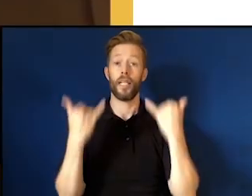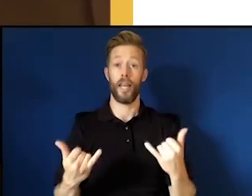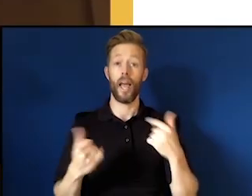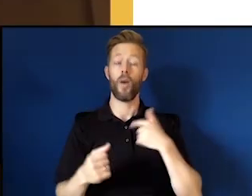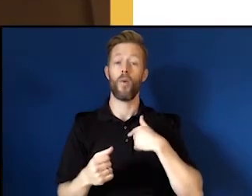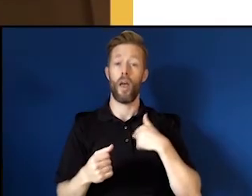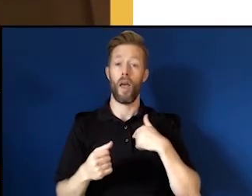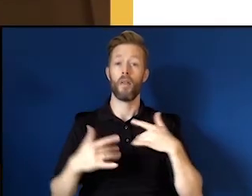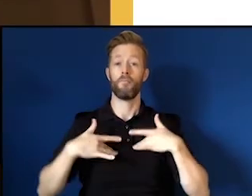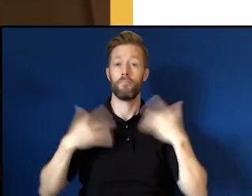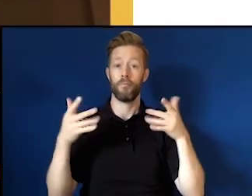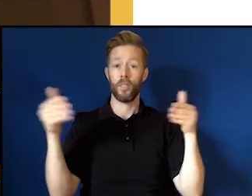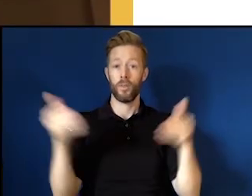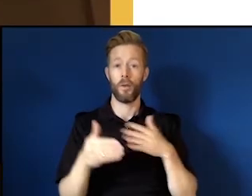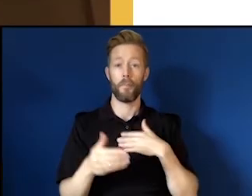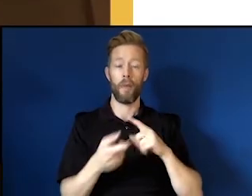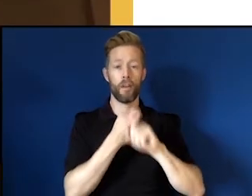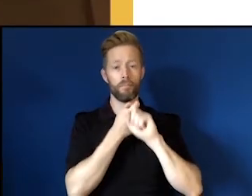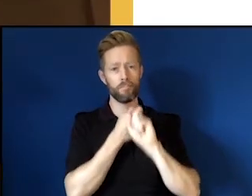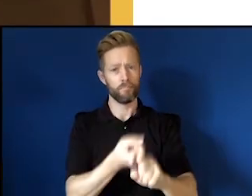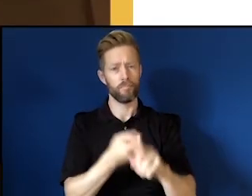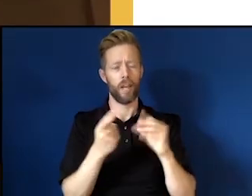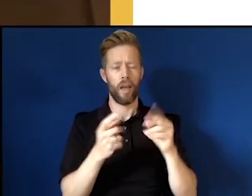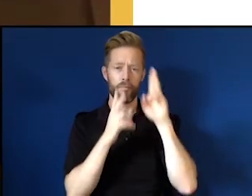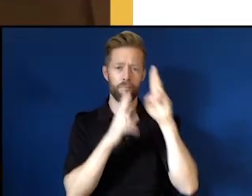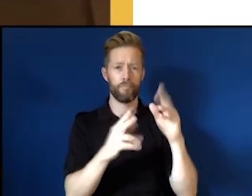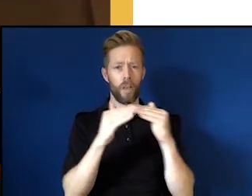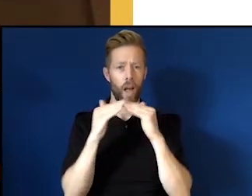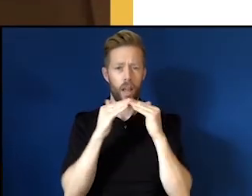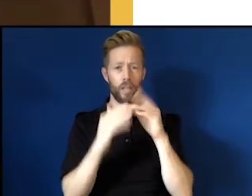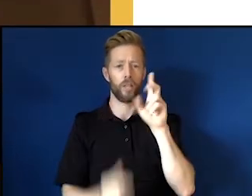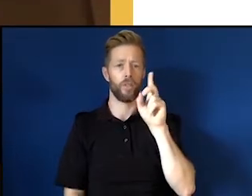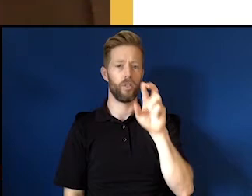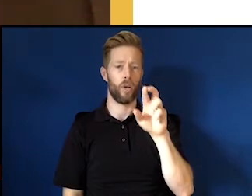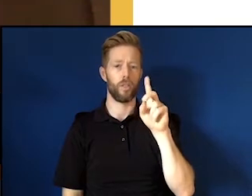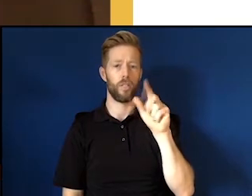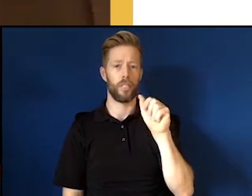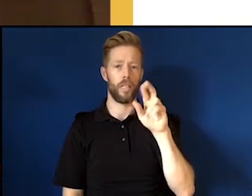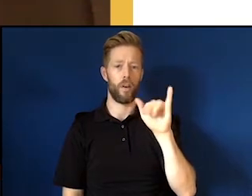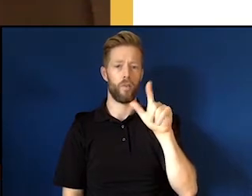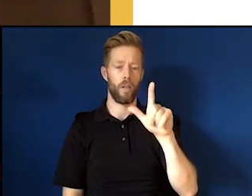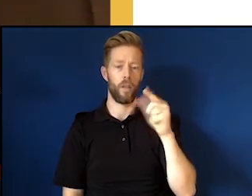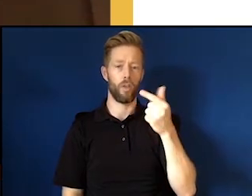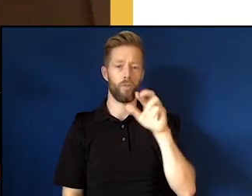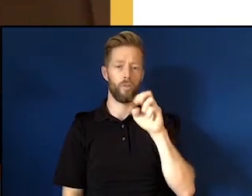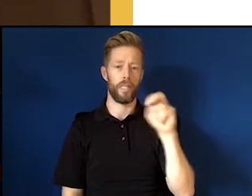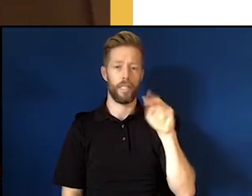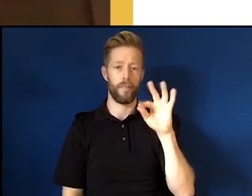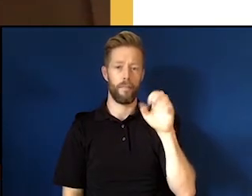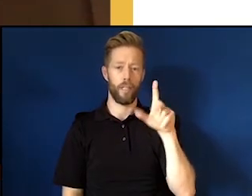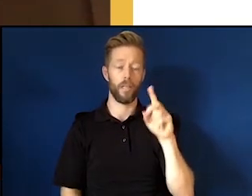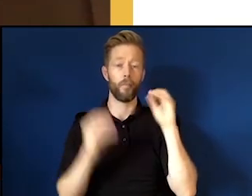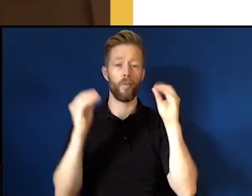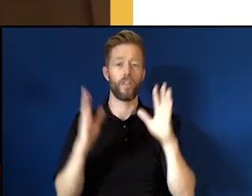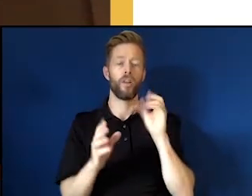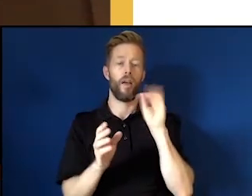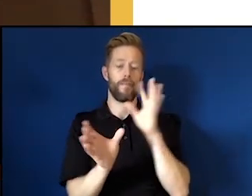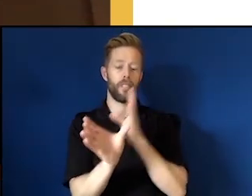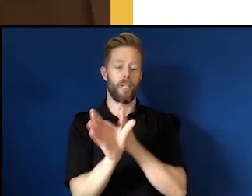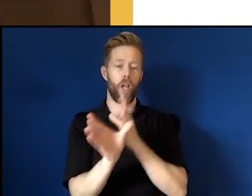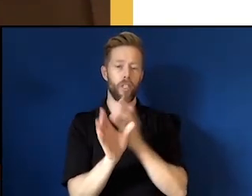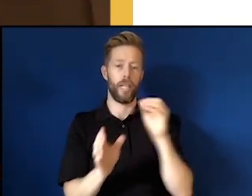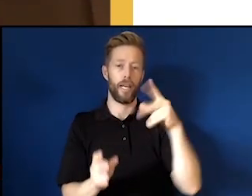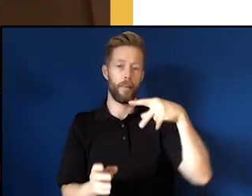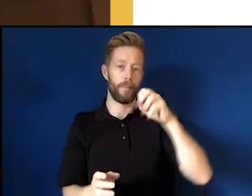Now I'm pleased to introduce my good friend and esteemed colleague, Dr. Daryl Greenfield, Professor of Psychology and Pediatrics